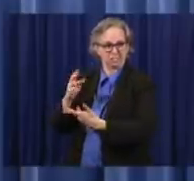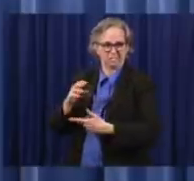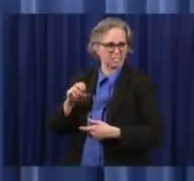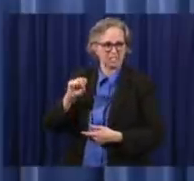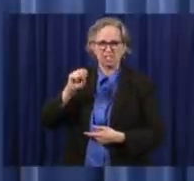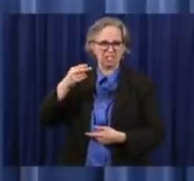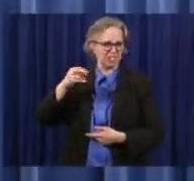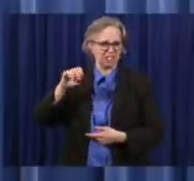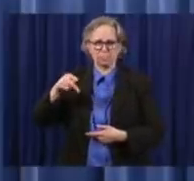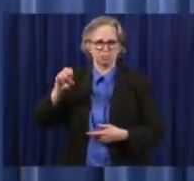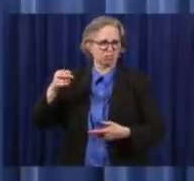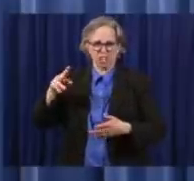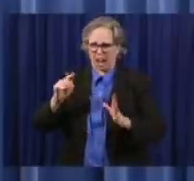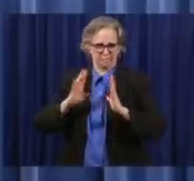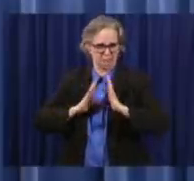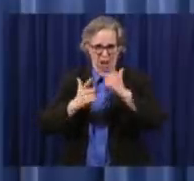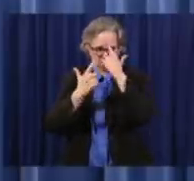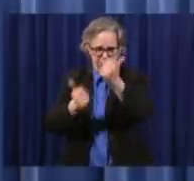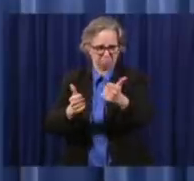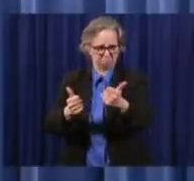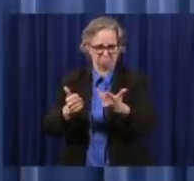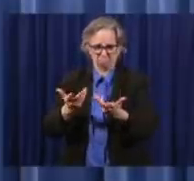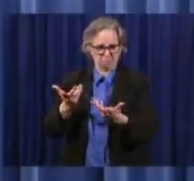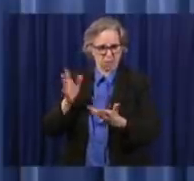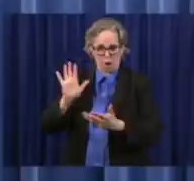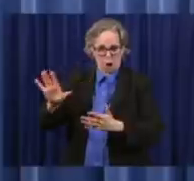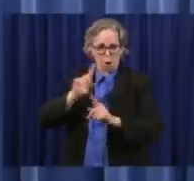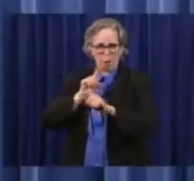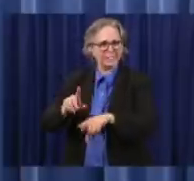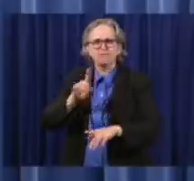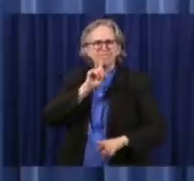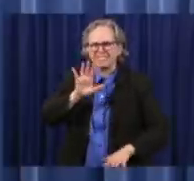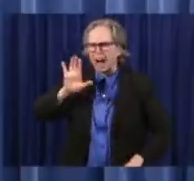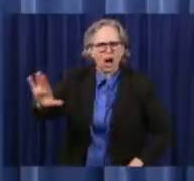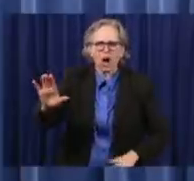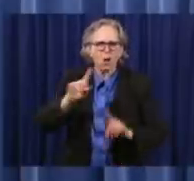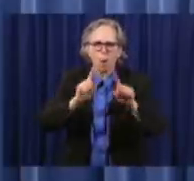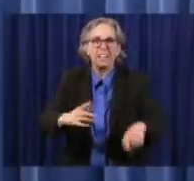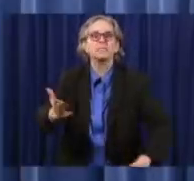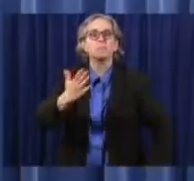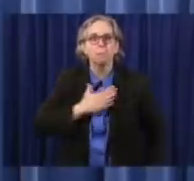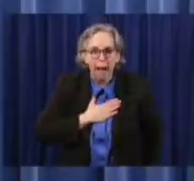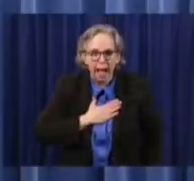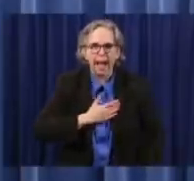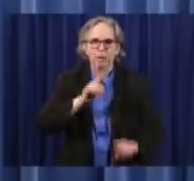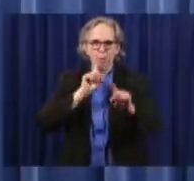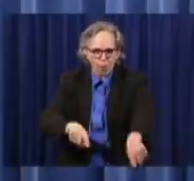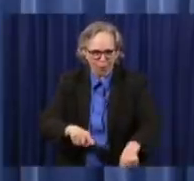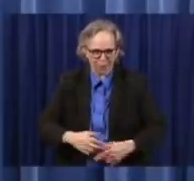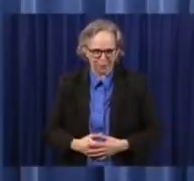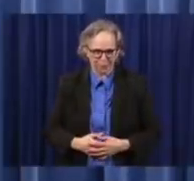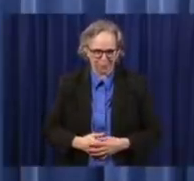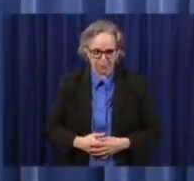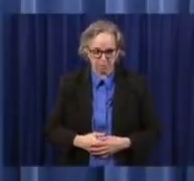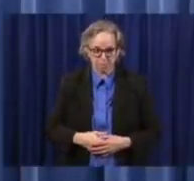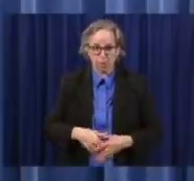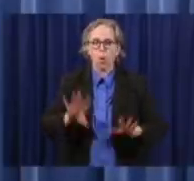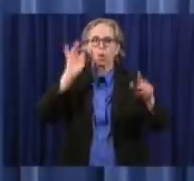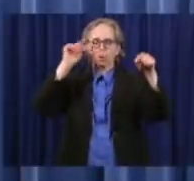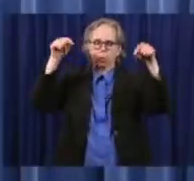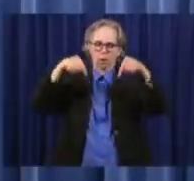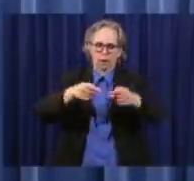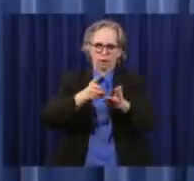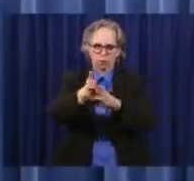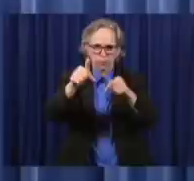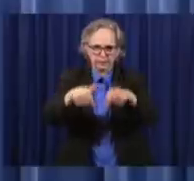know, don't call them her orders, call them my orders. We're going to get through this, and we're going to get through it together. And there was a reason in